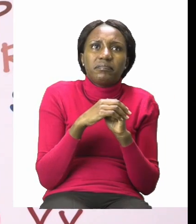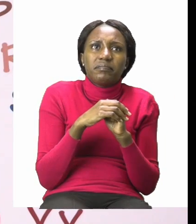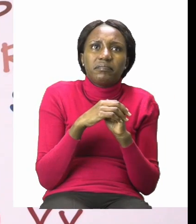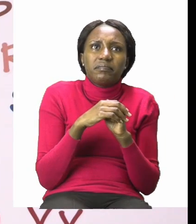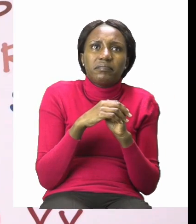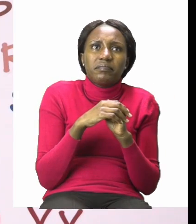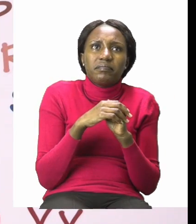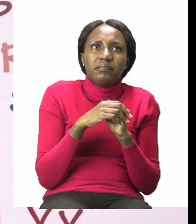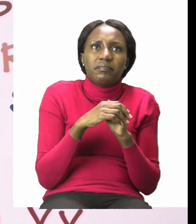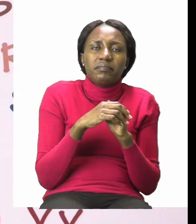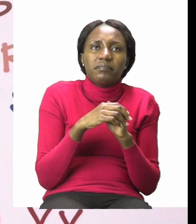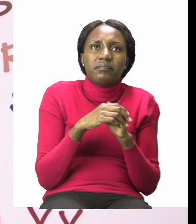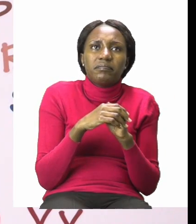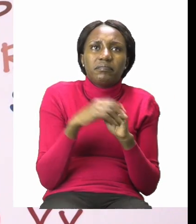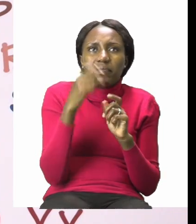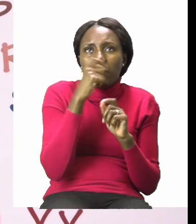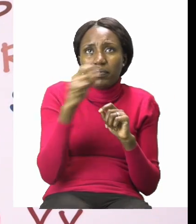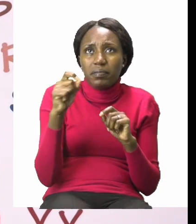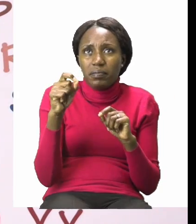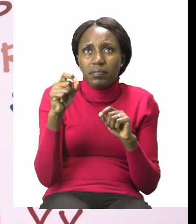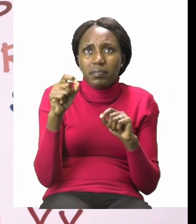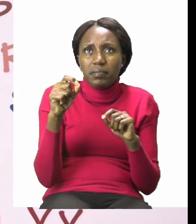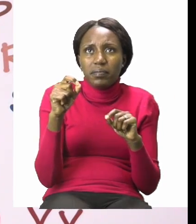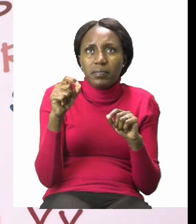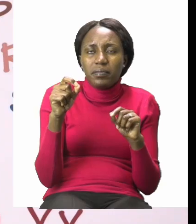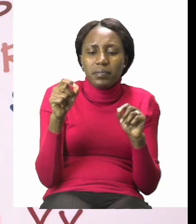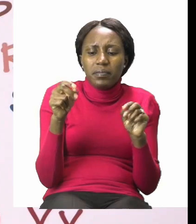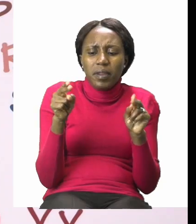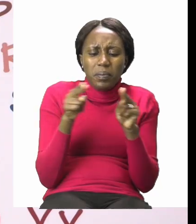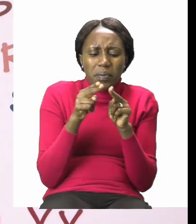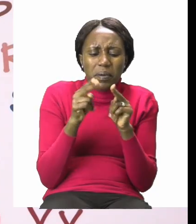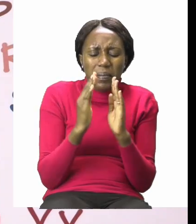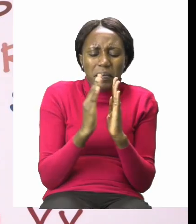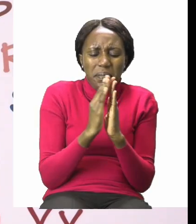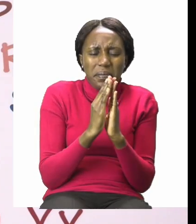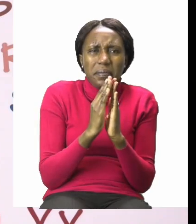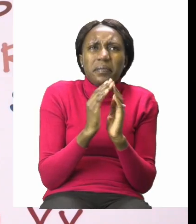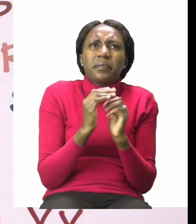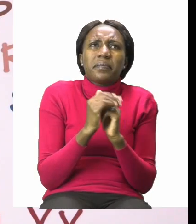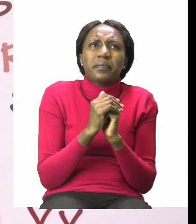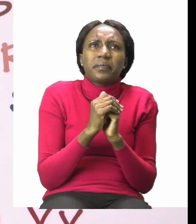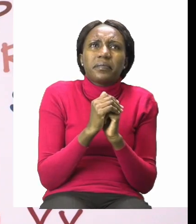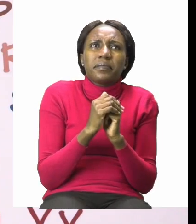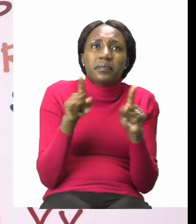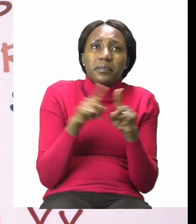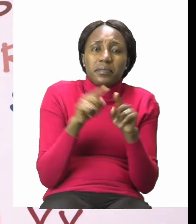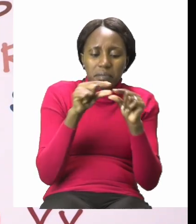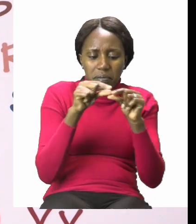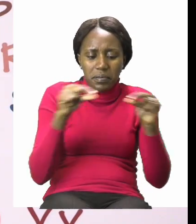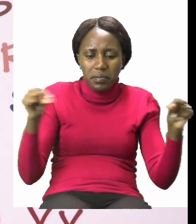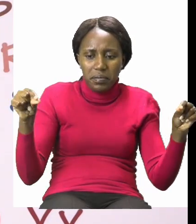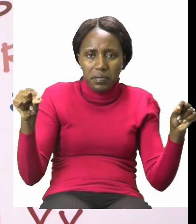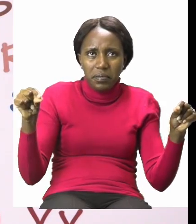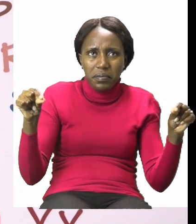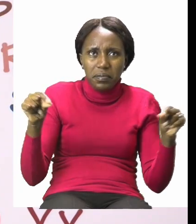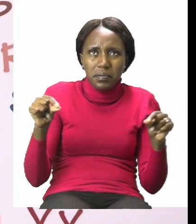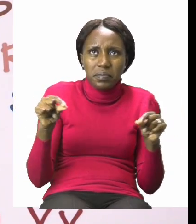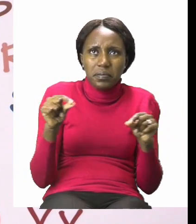can say this pencil is thin. The string is